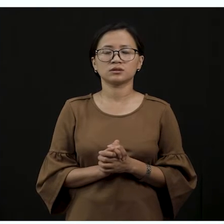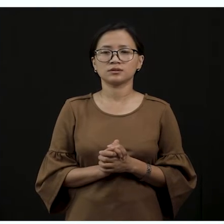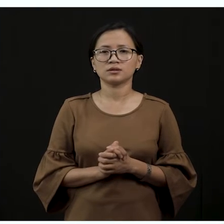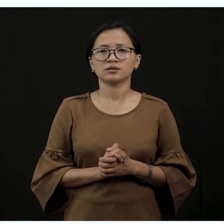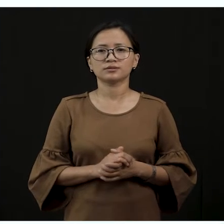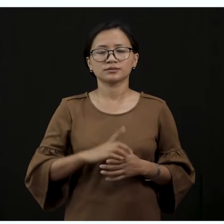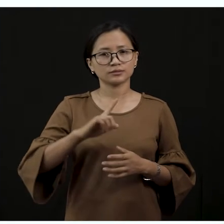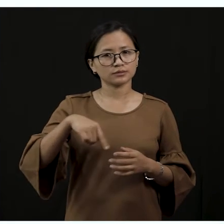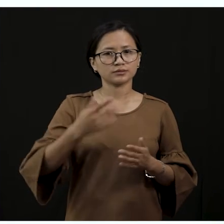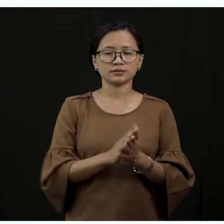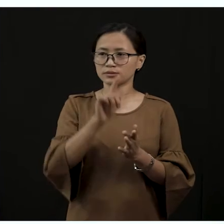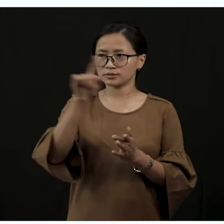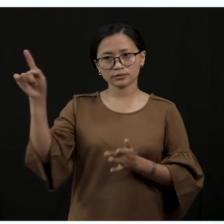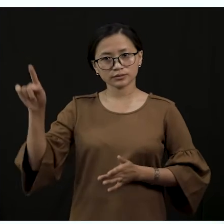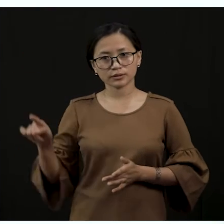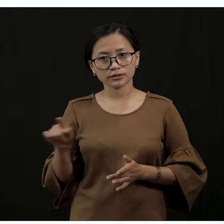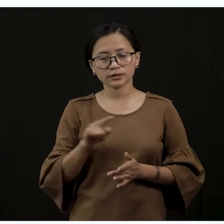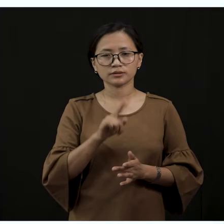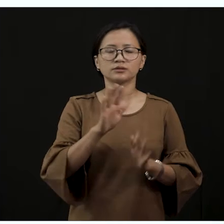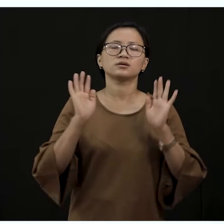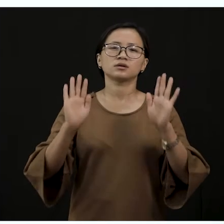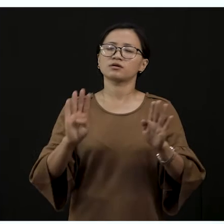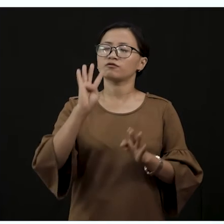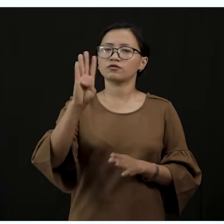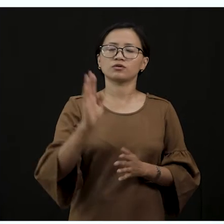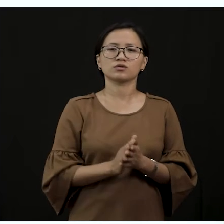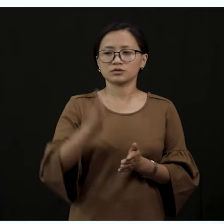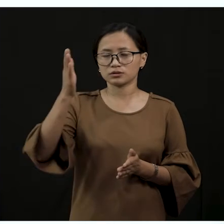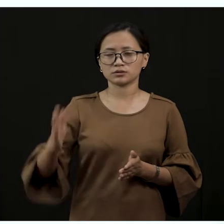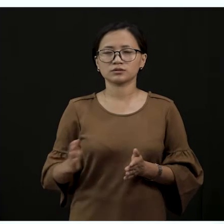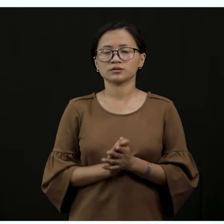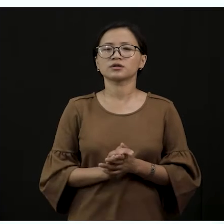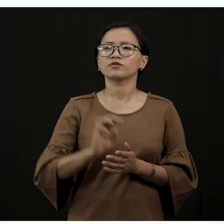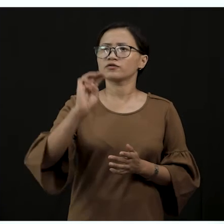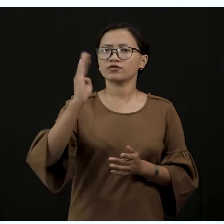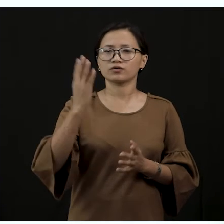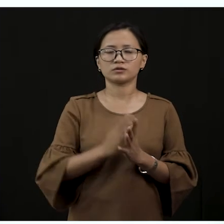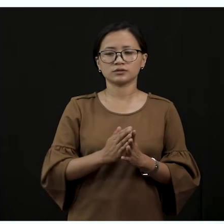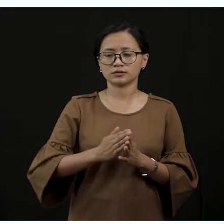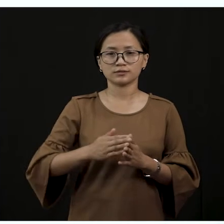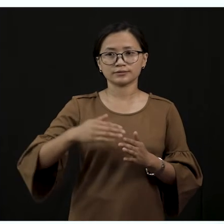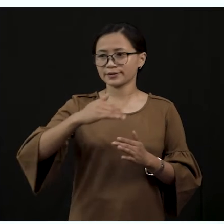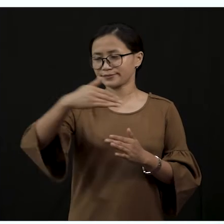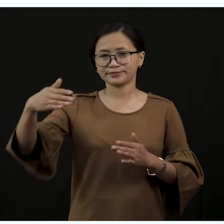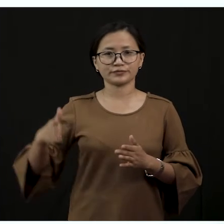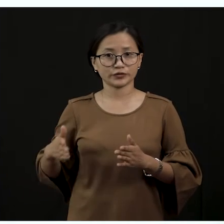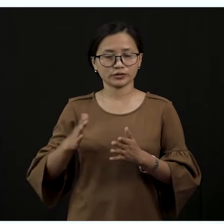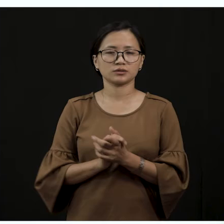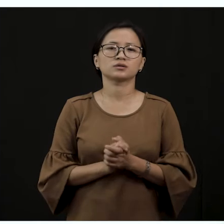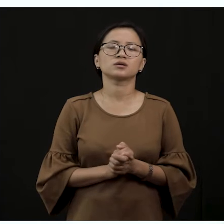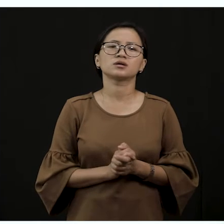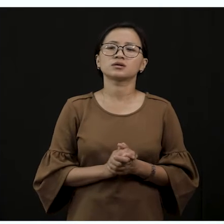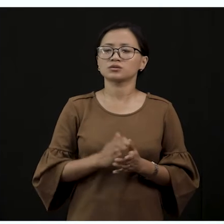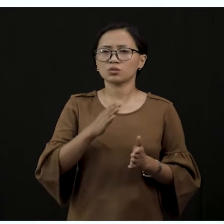Then, a rectangle has 4 sides and 4 vertices. The opposite sides are